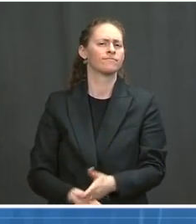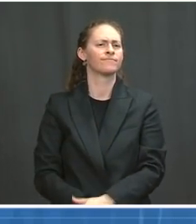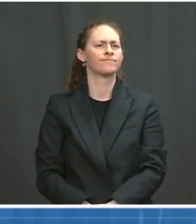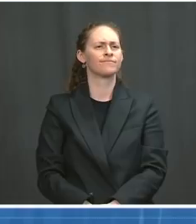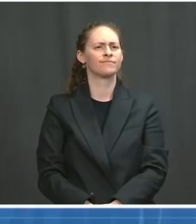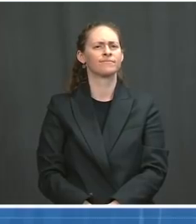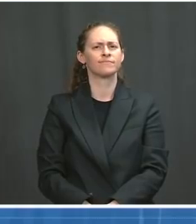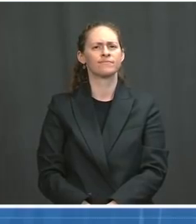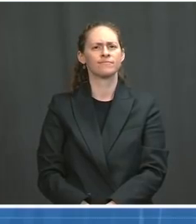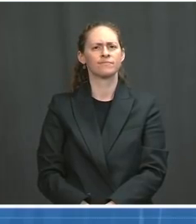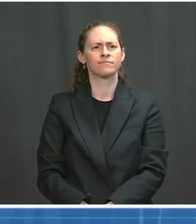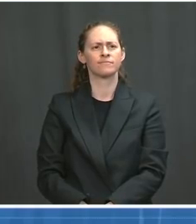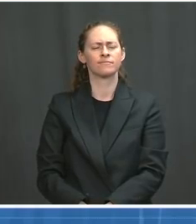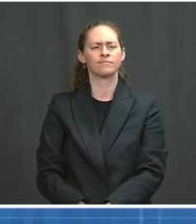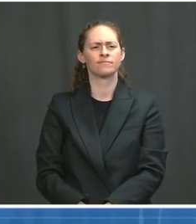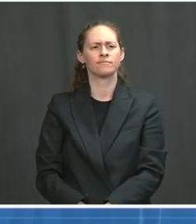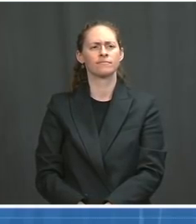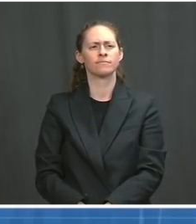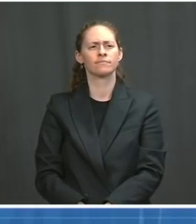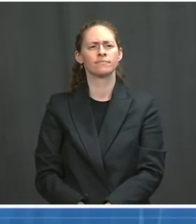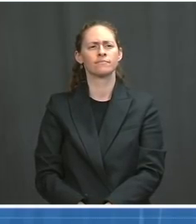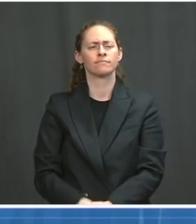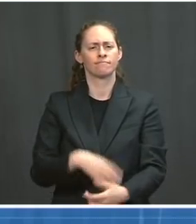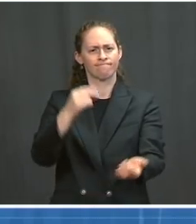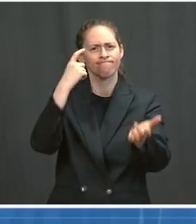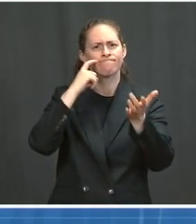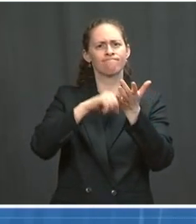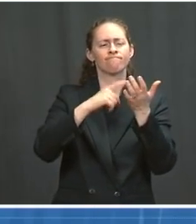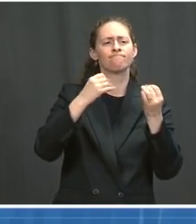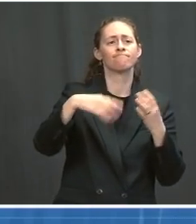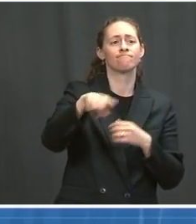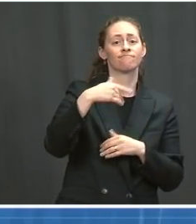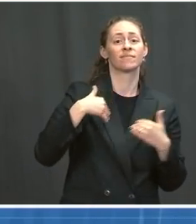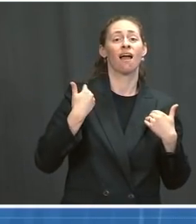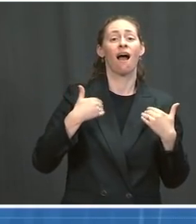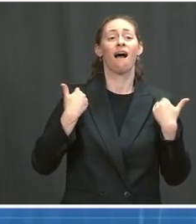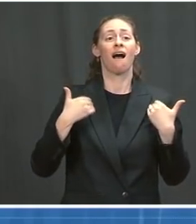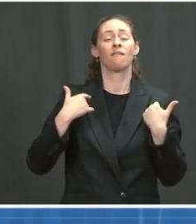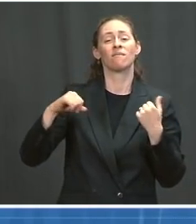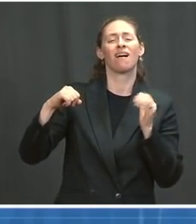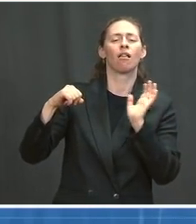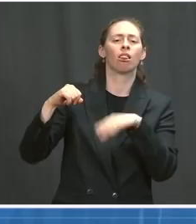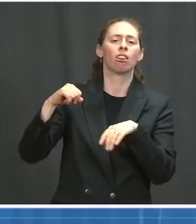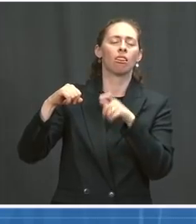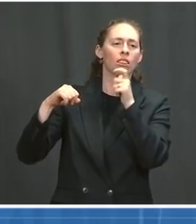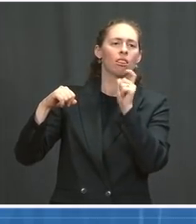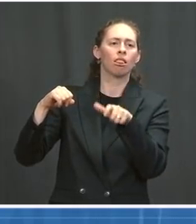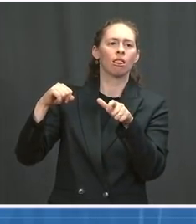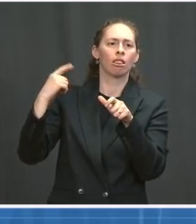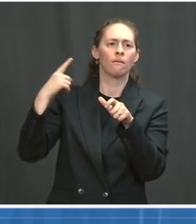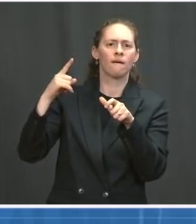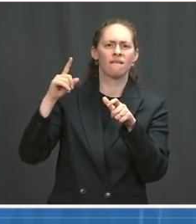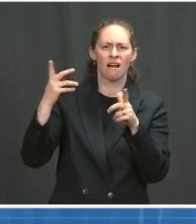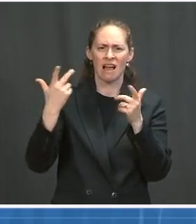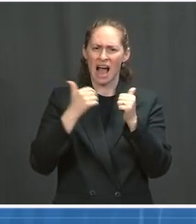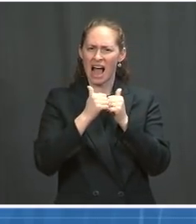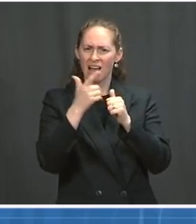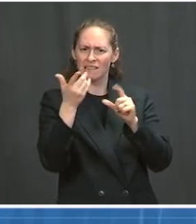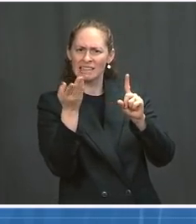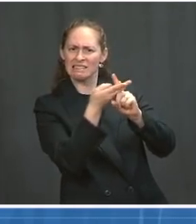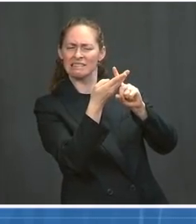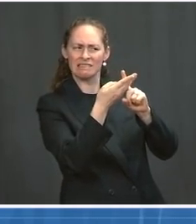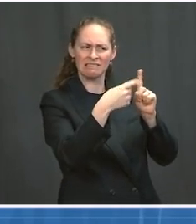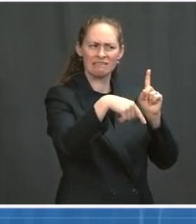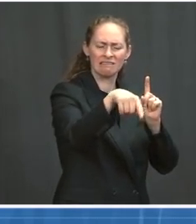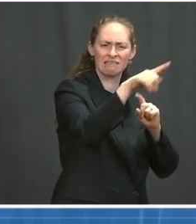What do you guys see as the best way to move numbers with that age group? Well, let me start with handing it over to Dr. Murphy on the